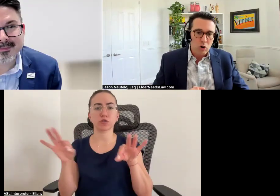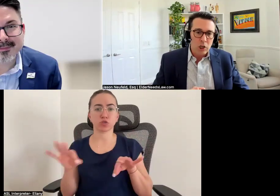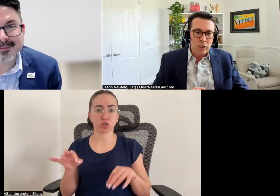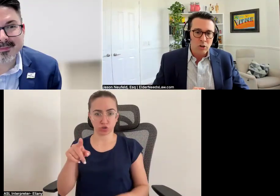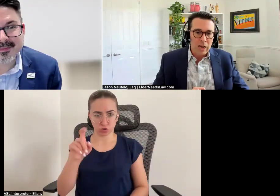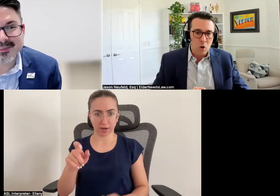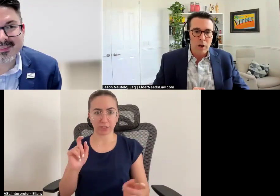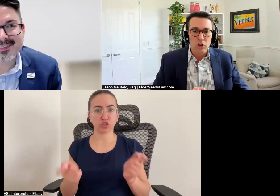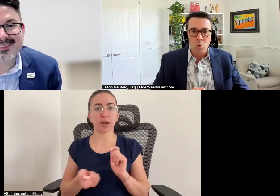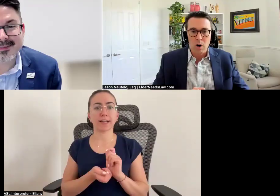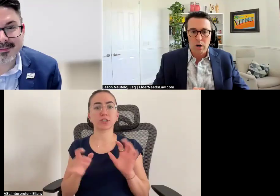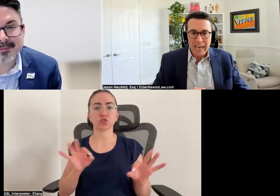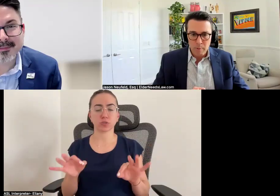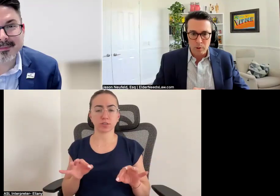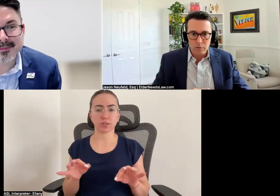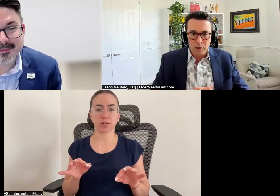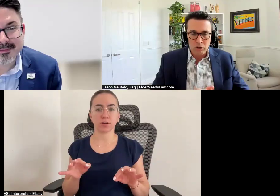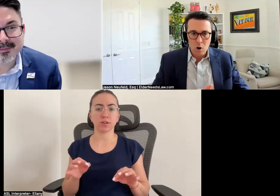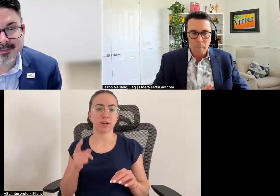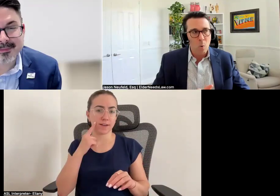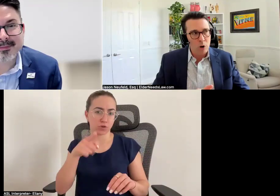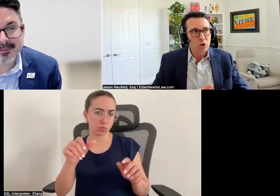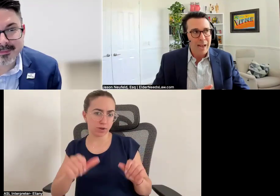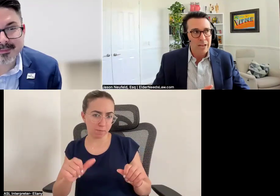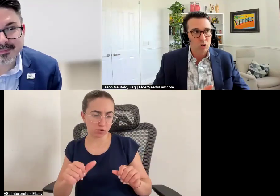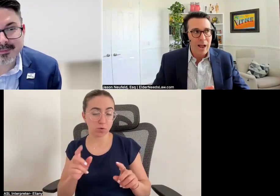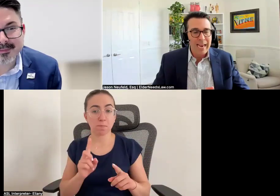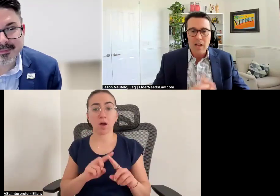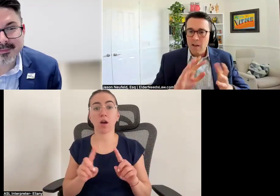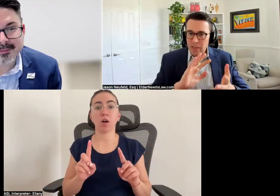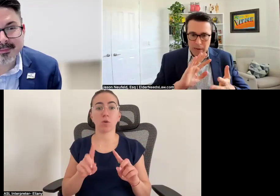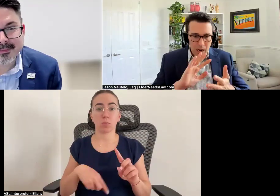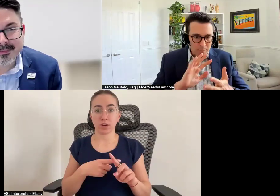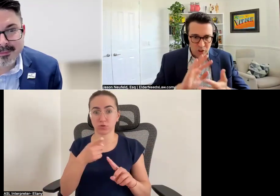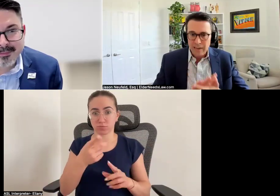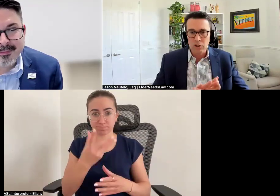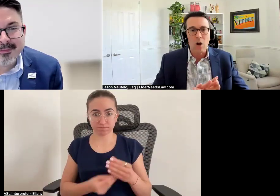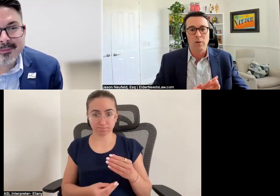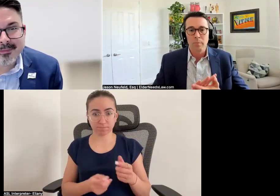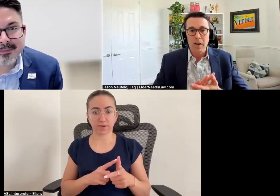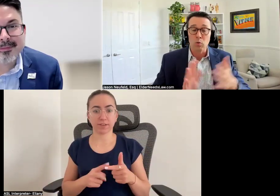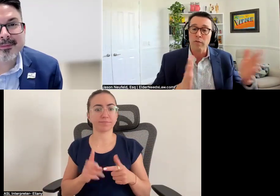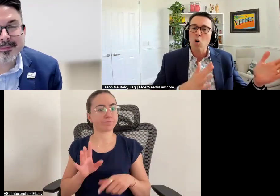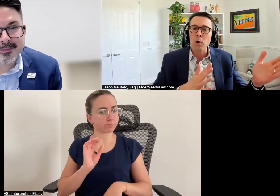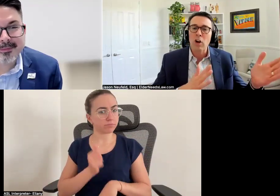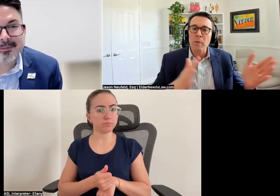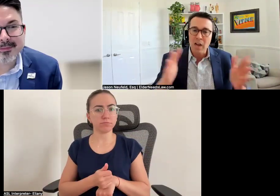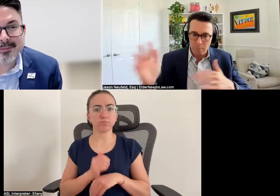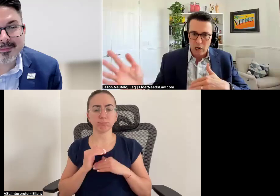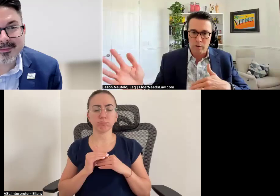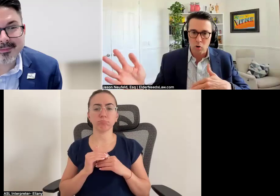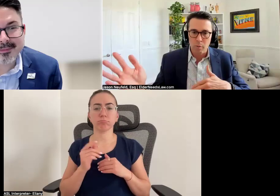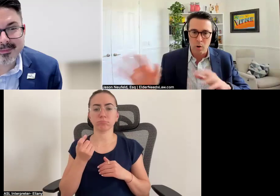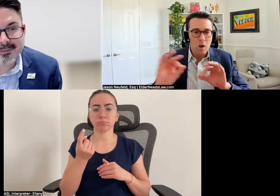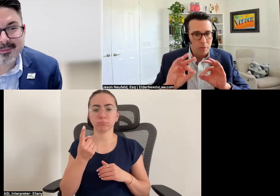the instructions as long as you're capable of doing so. But once you pass away, they become set in stone, because a revocable trust